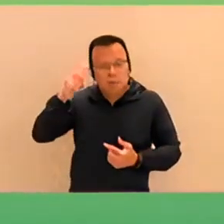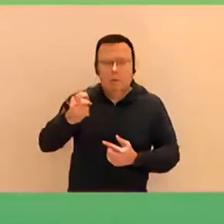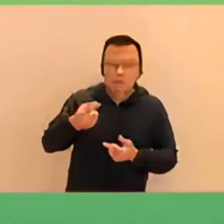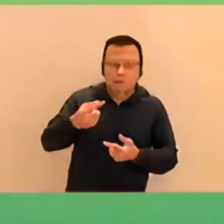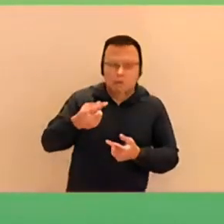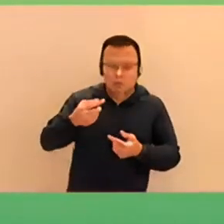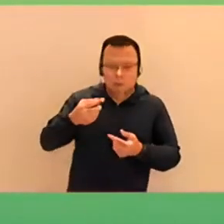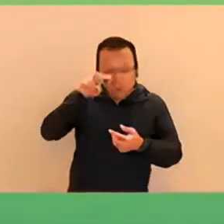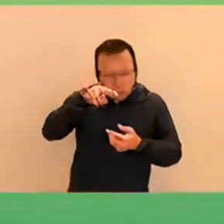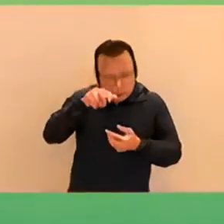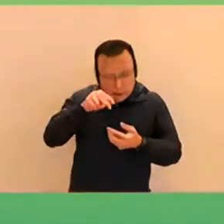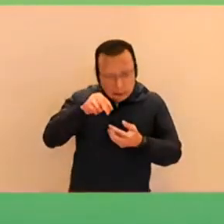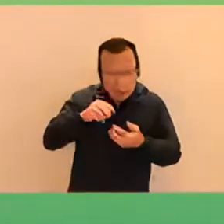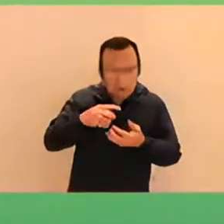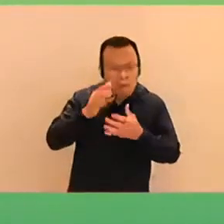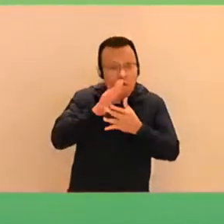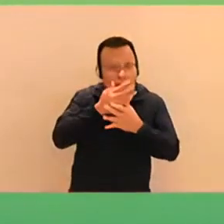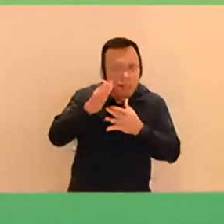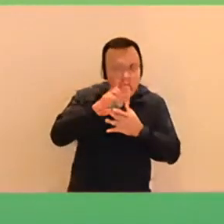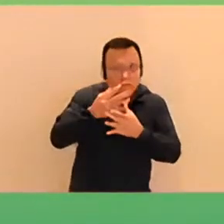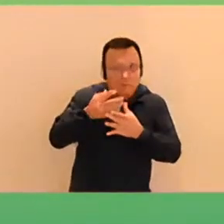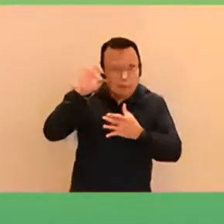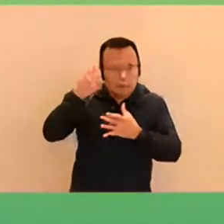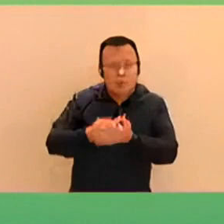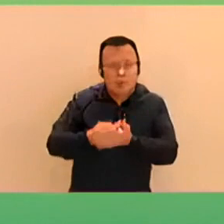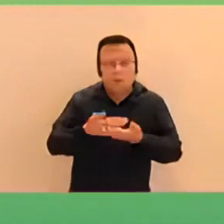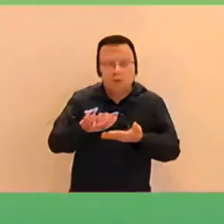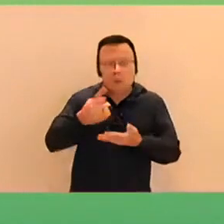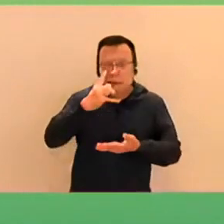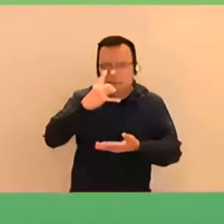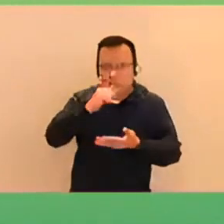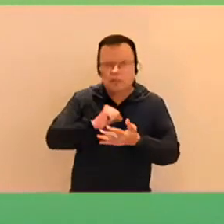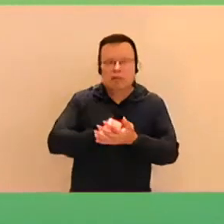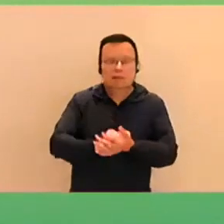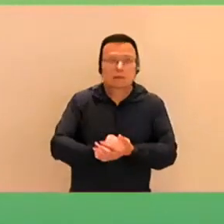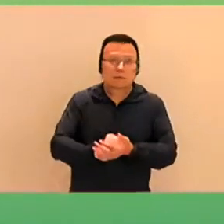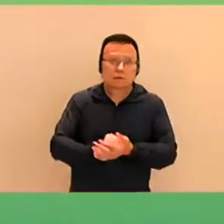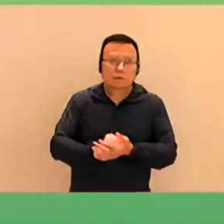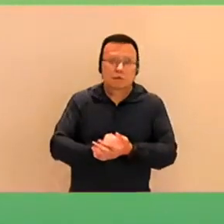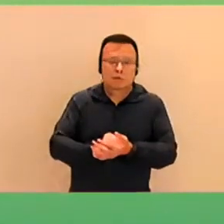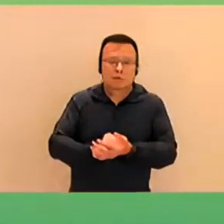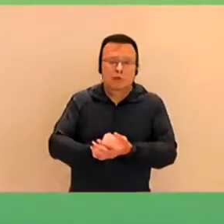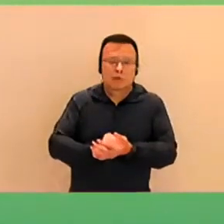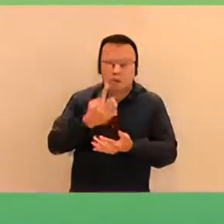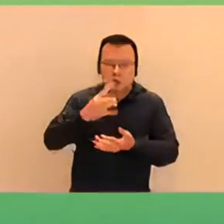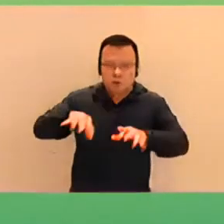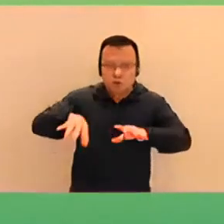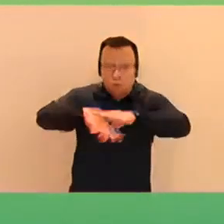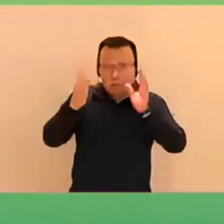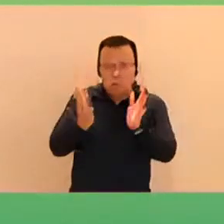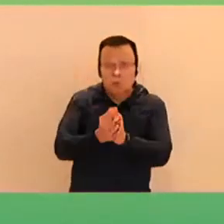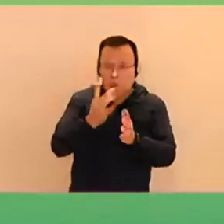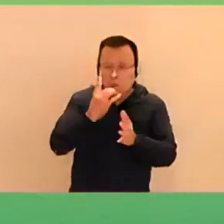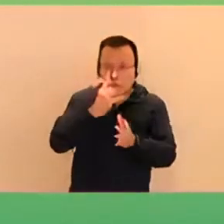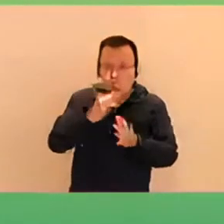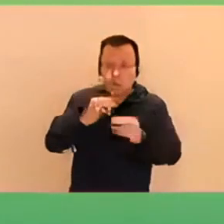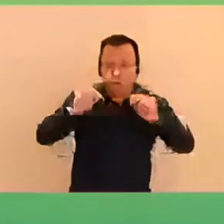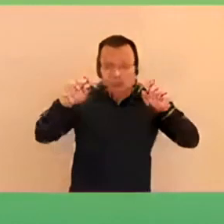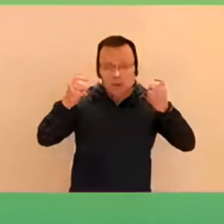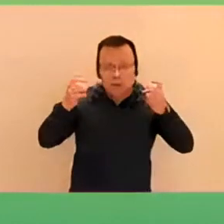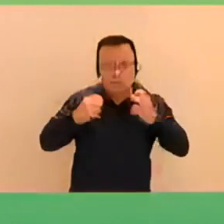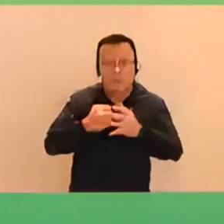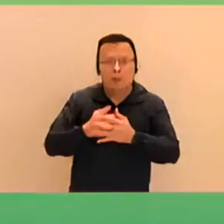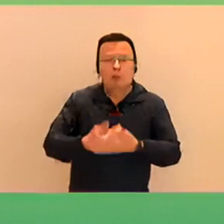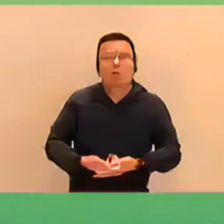suggestions for new and brand new project. So that's what the way we propose. And also